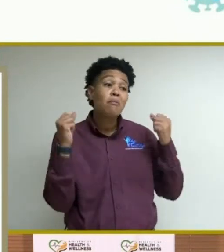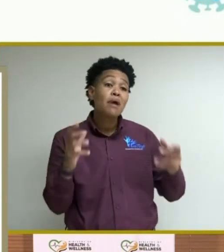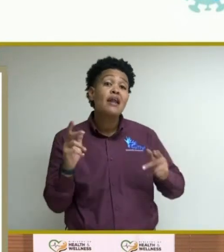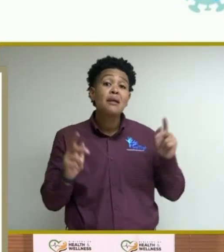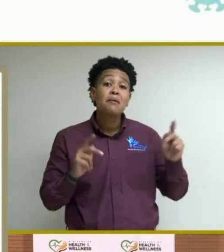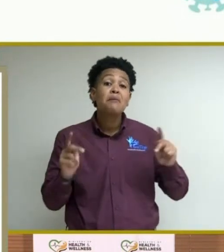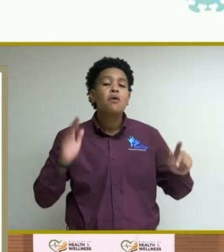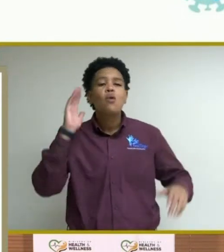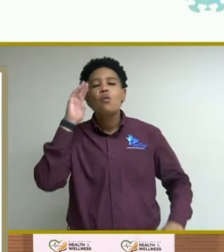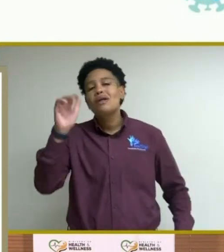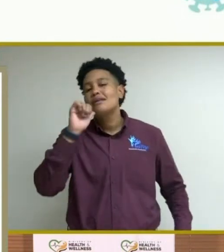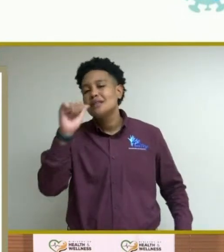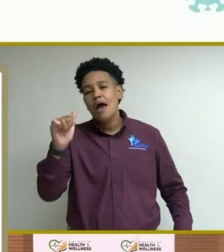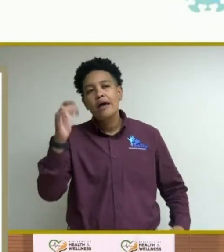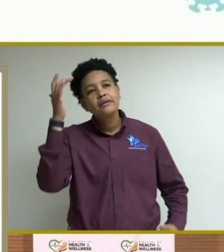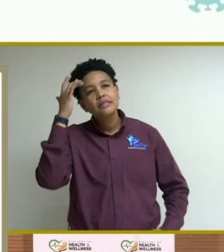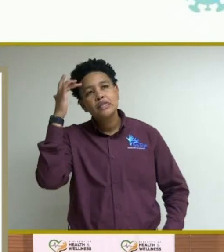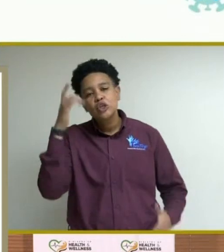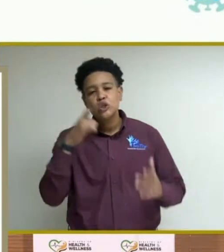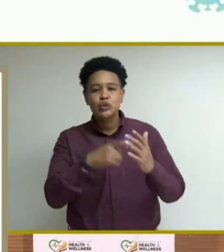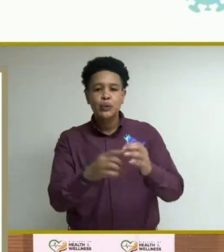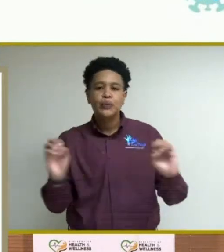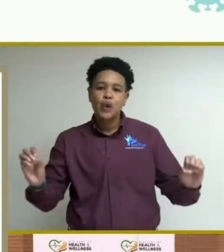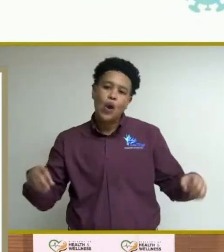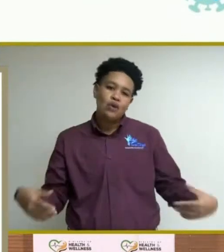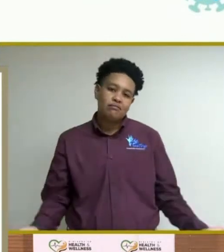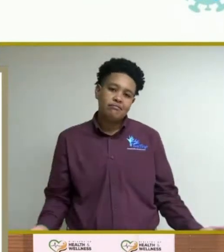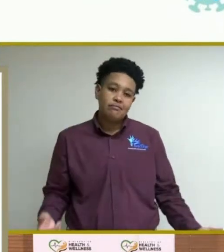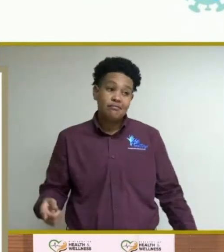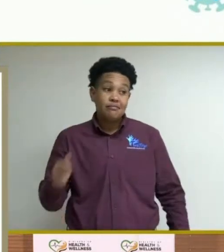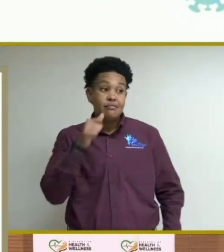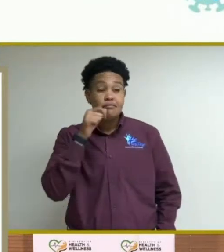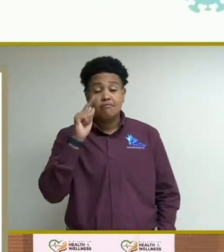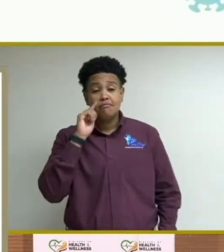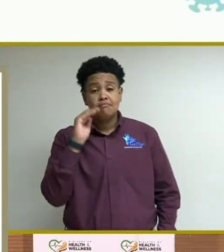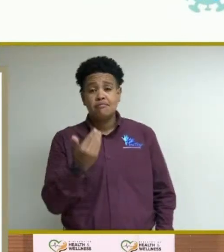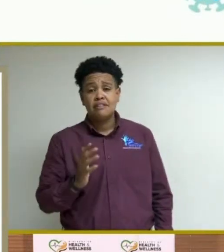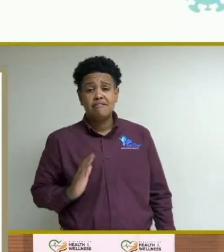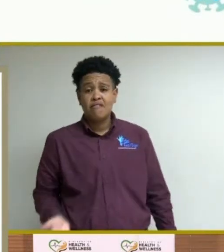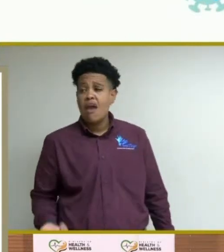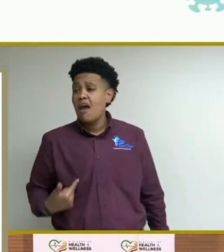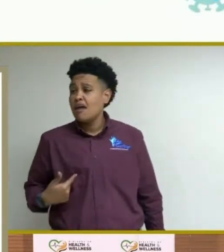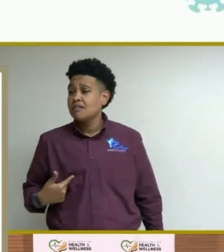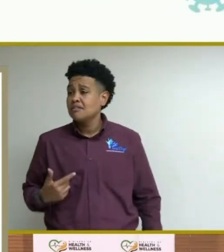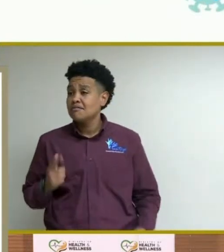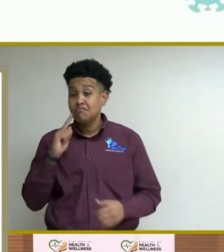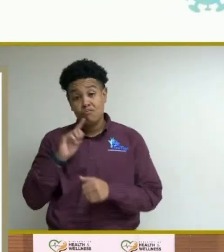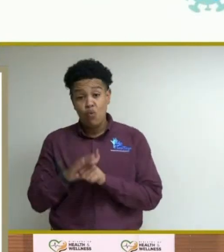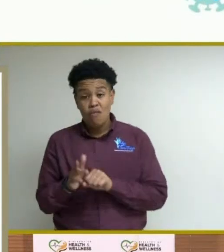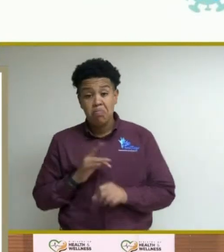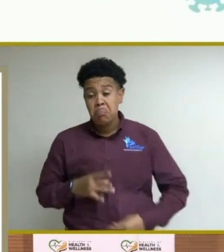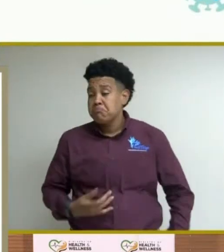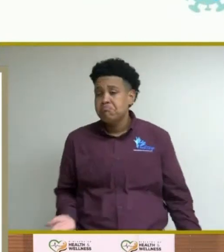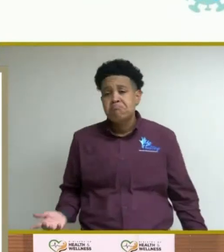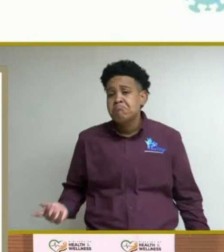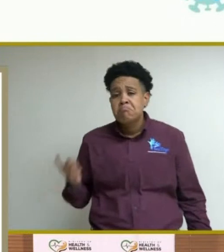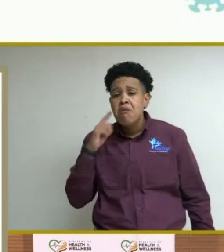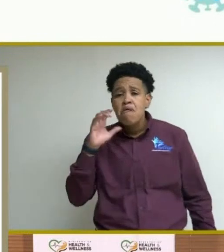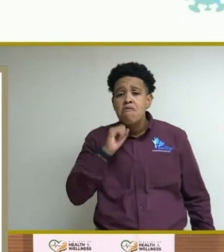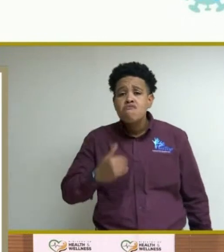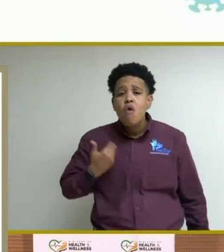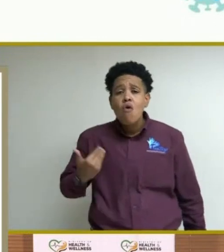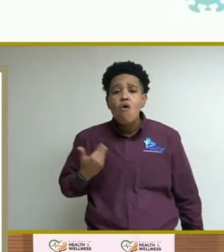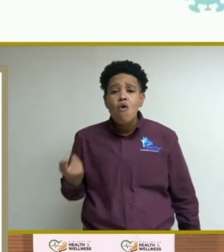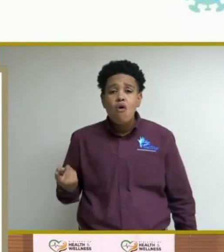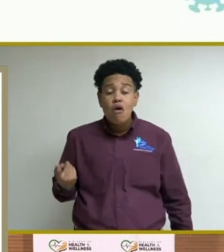persons will not get symptoms. So they do not appear to be COVID positive, and therefore they may